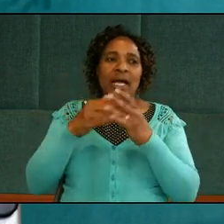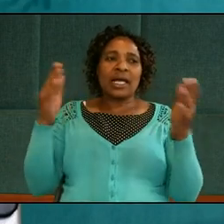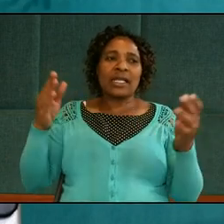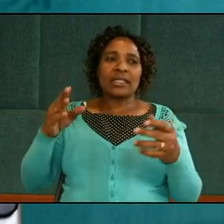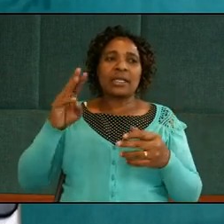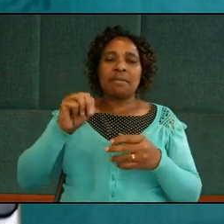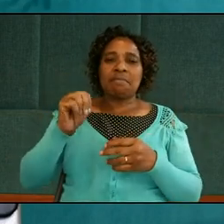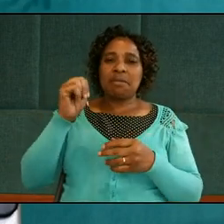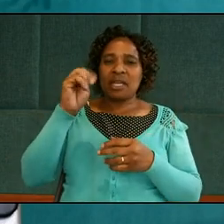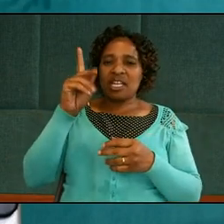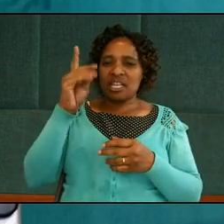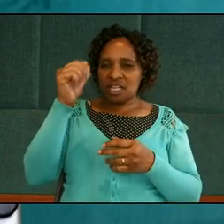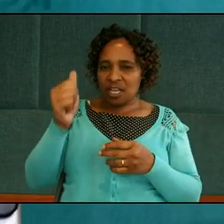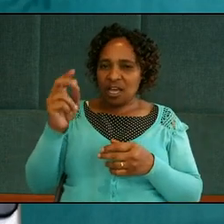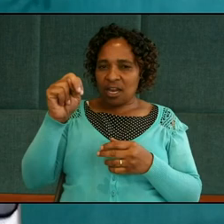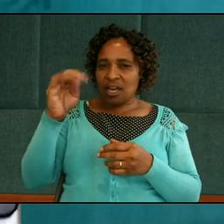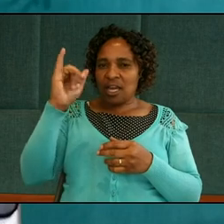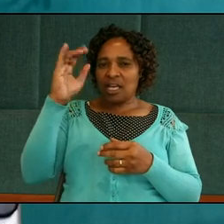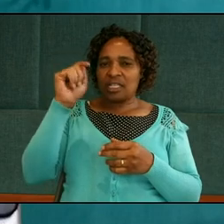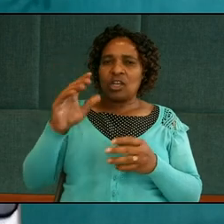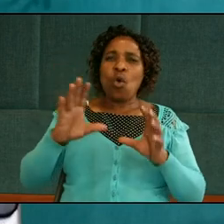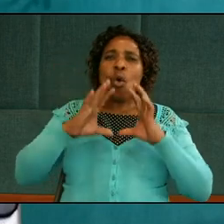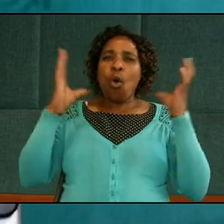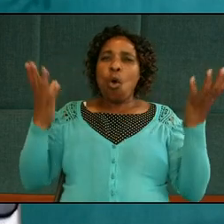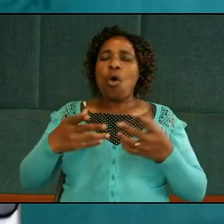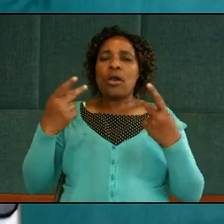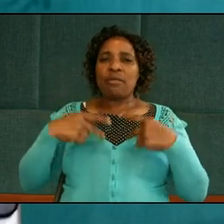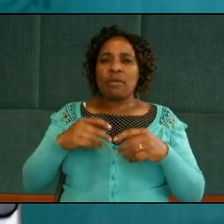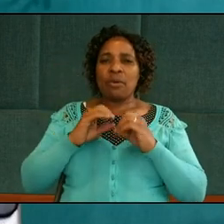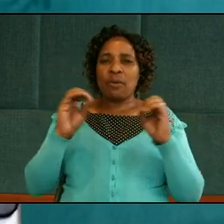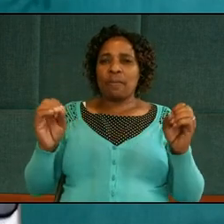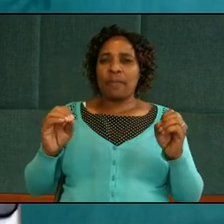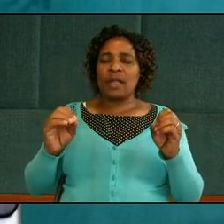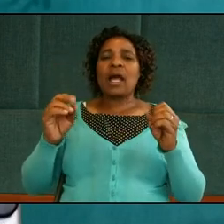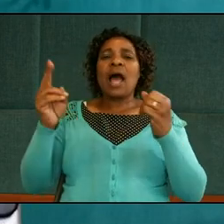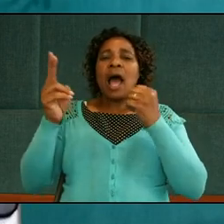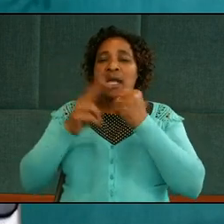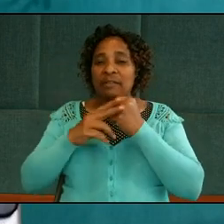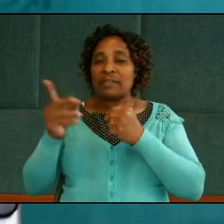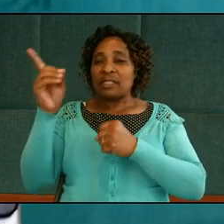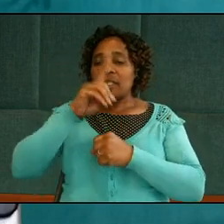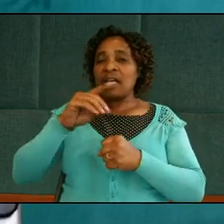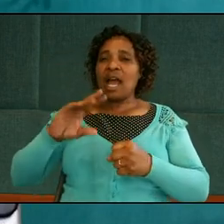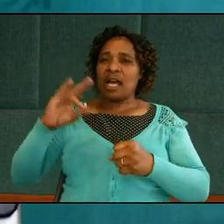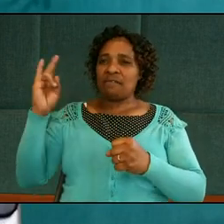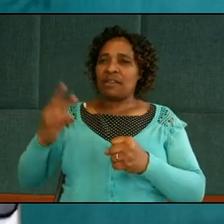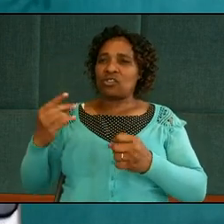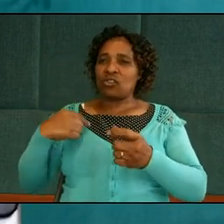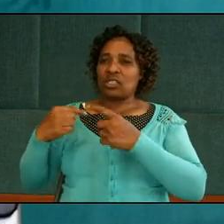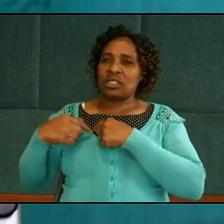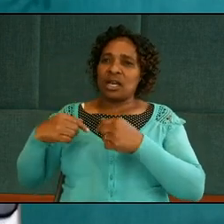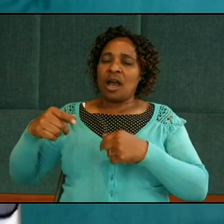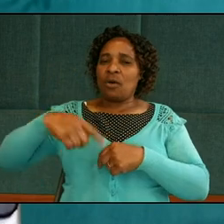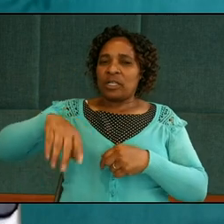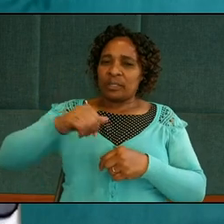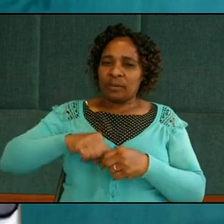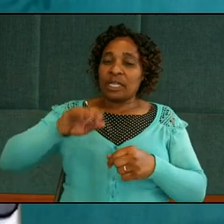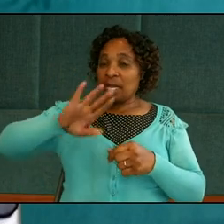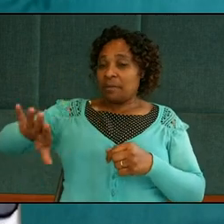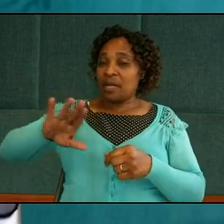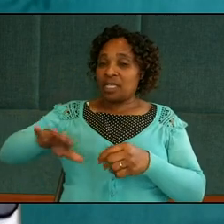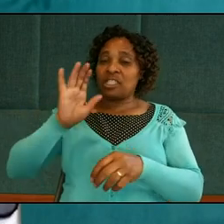It wasn't the whole group of people. Now, as Seventh-day Adventists, we consider ourselves the remnant church of